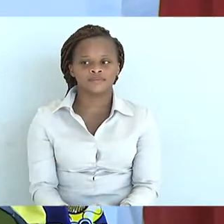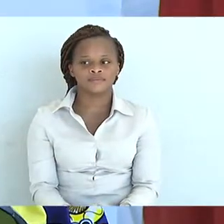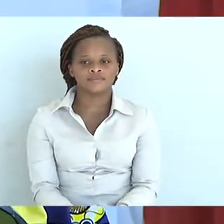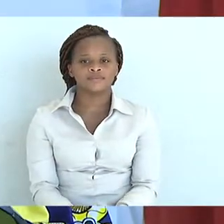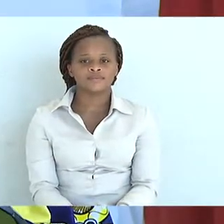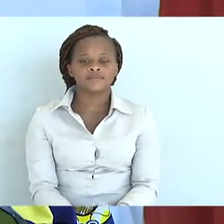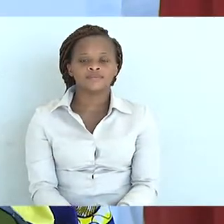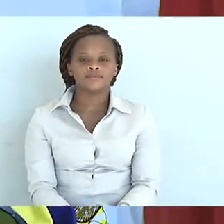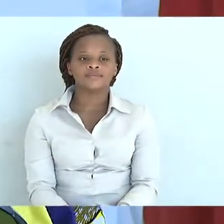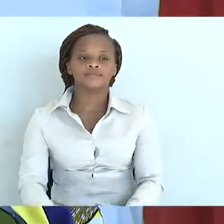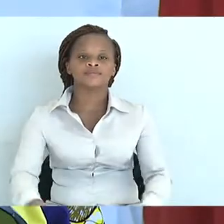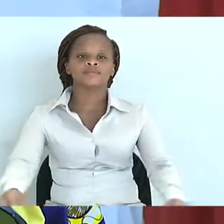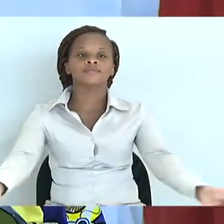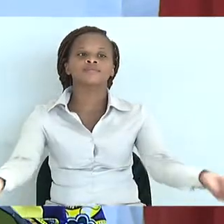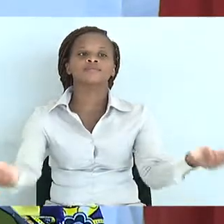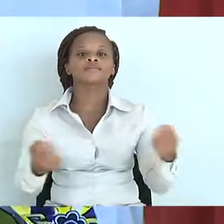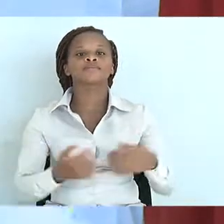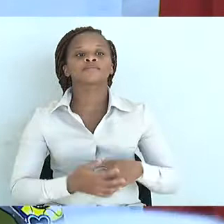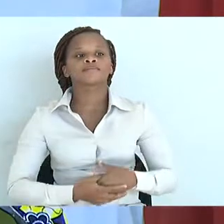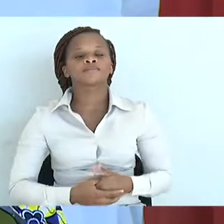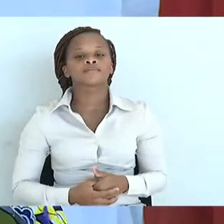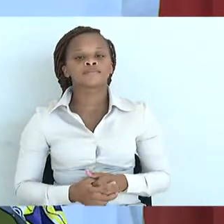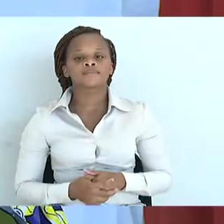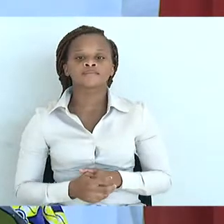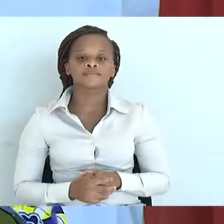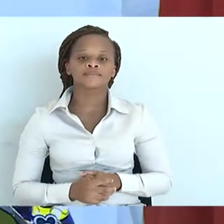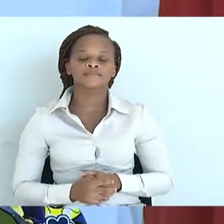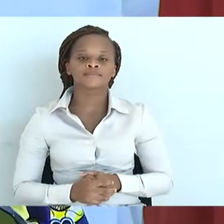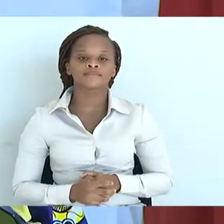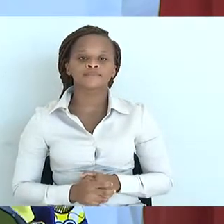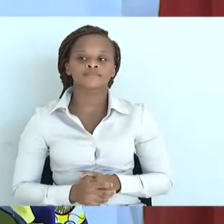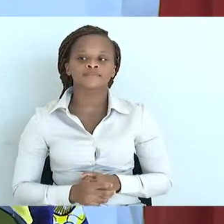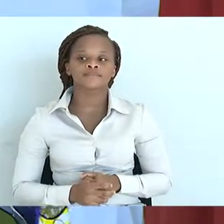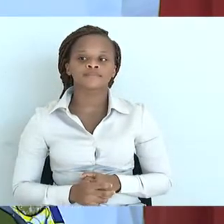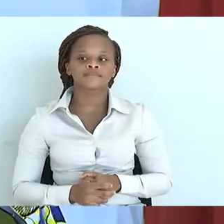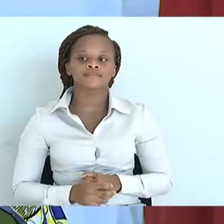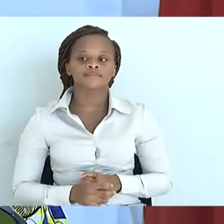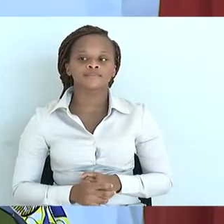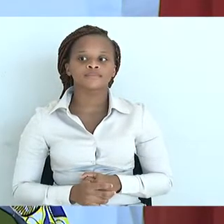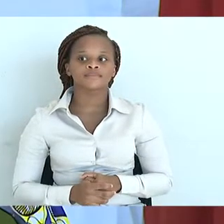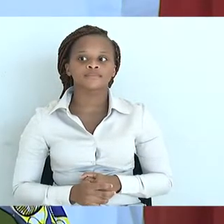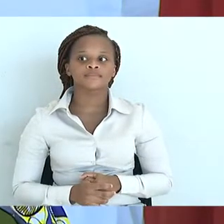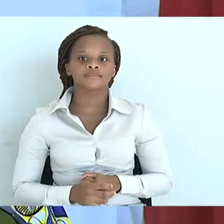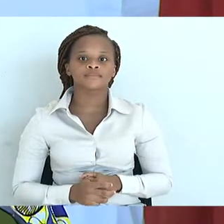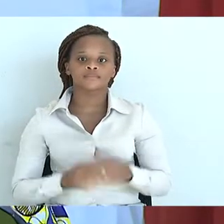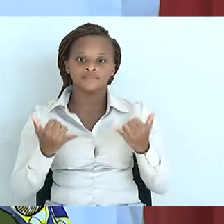where we will have a discussion.